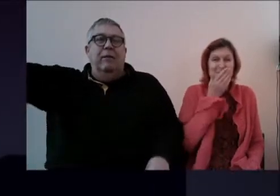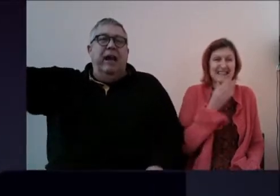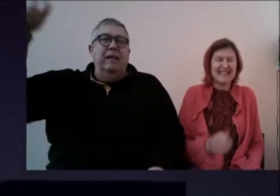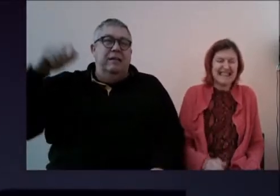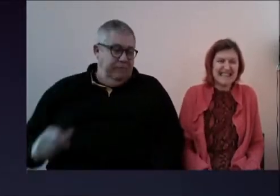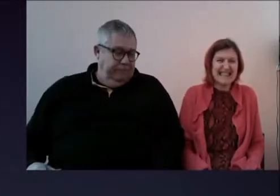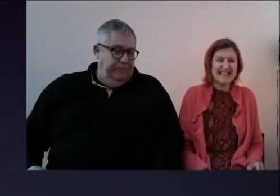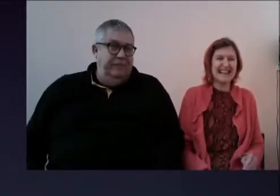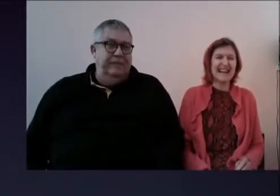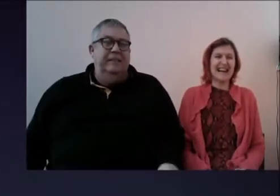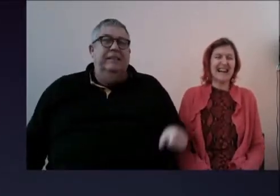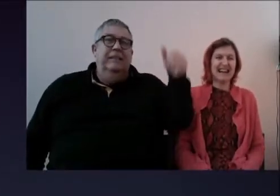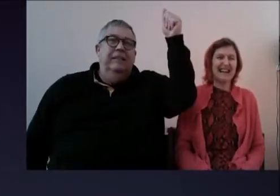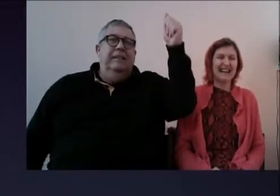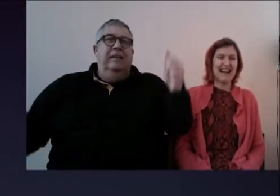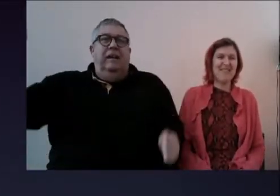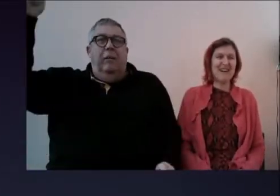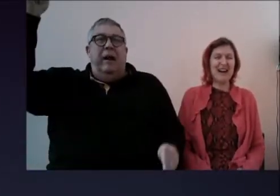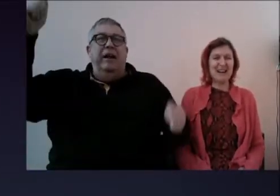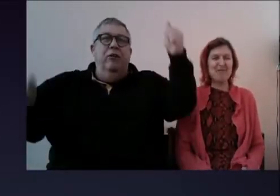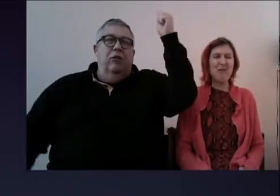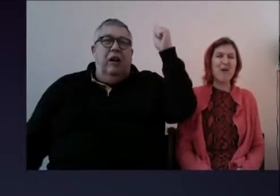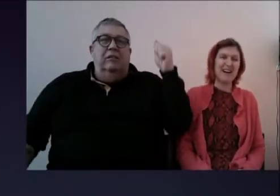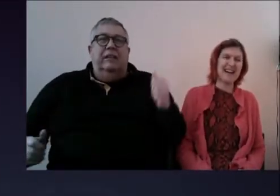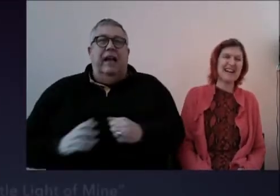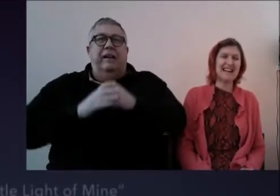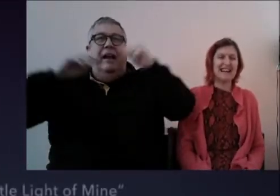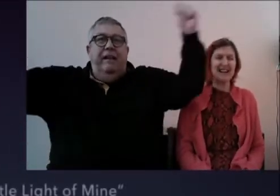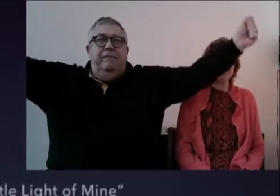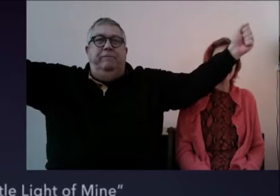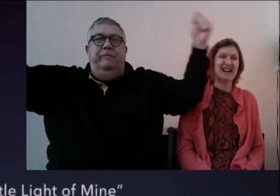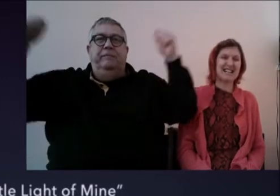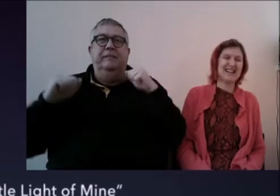shine. Come on in. Come on, let's keep marching.